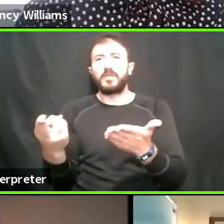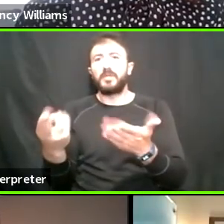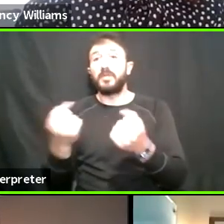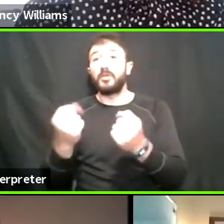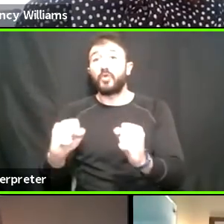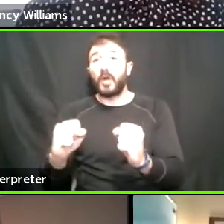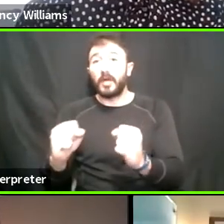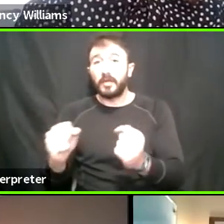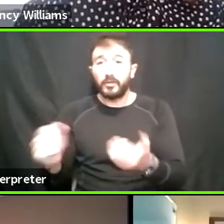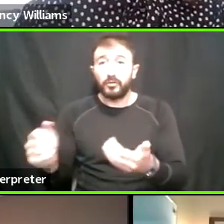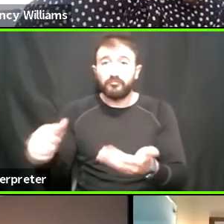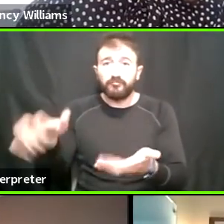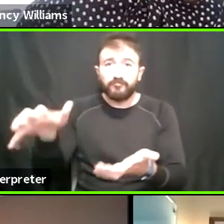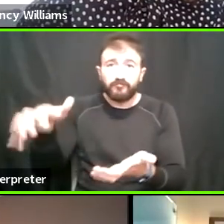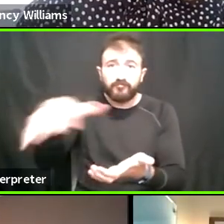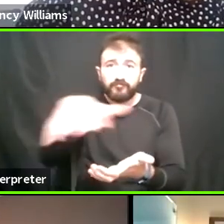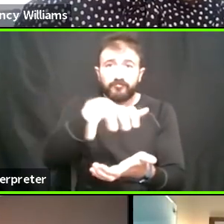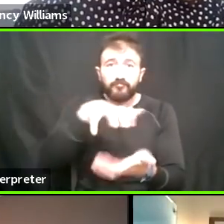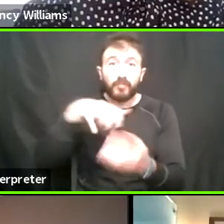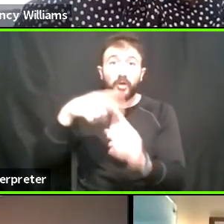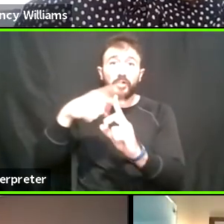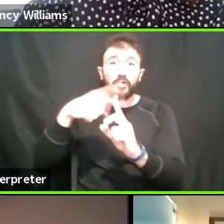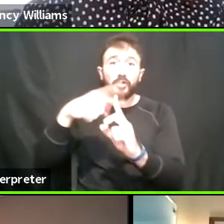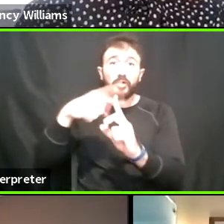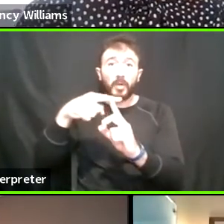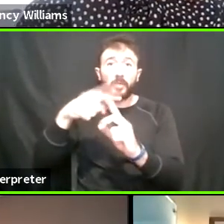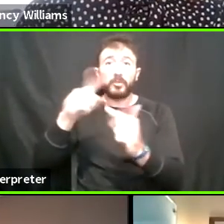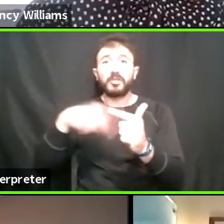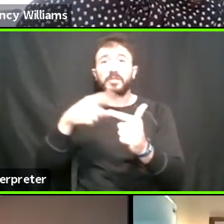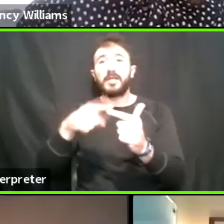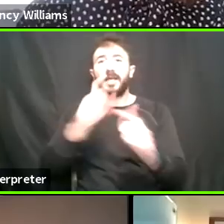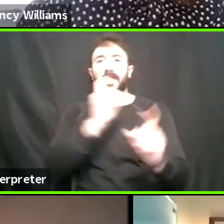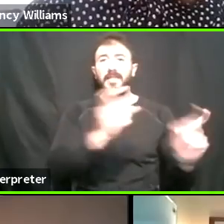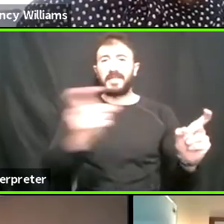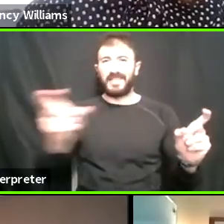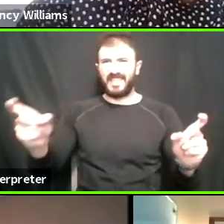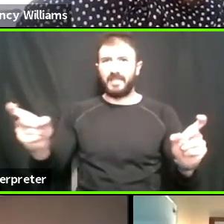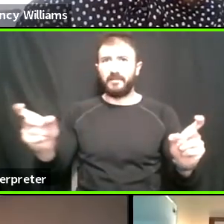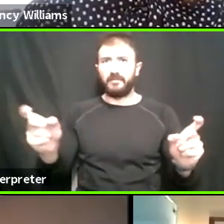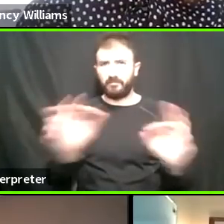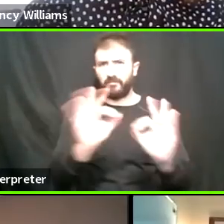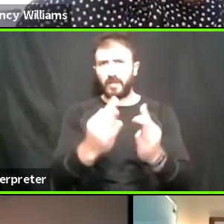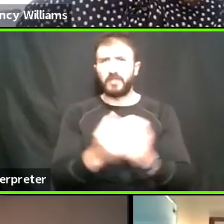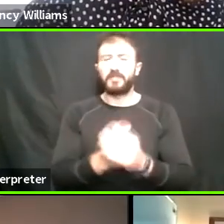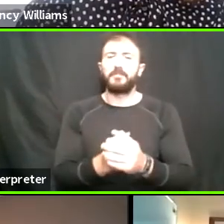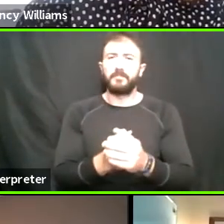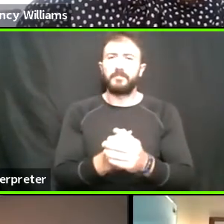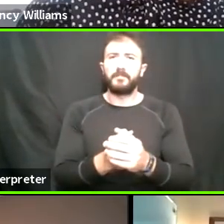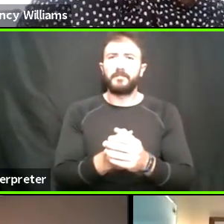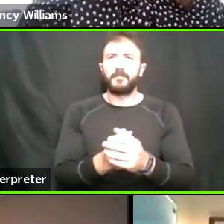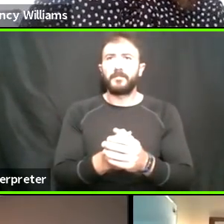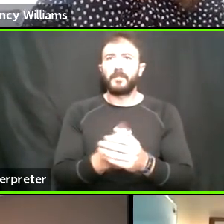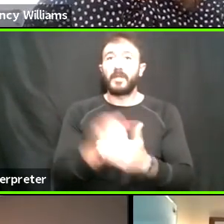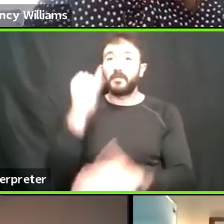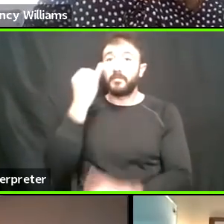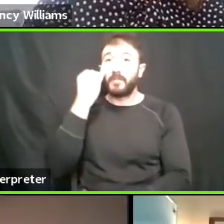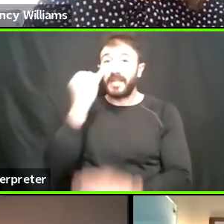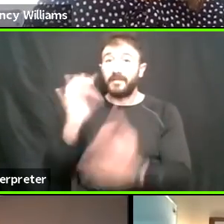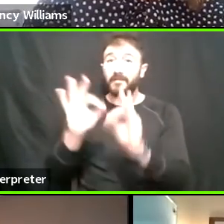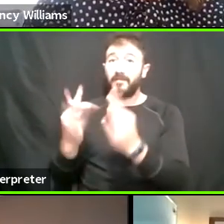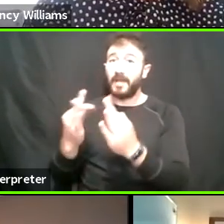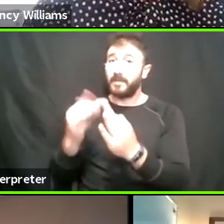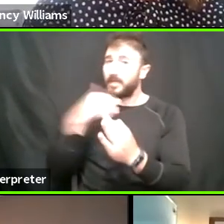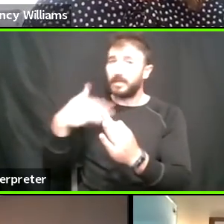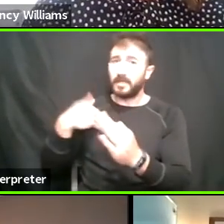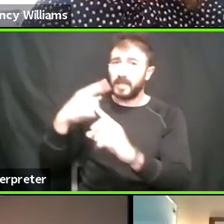That's one thing that we're looking at. But also for those families, there's there is no shame in having us do